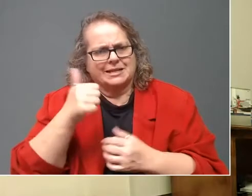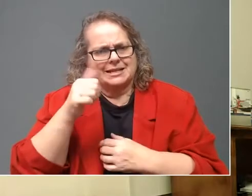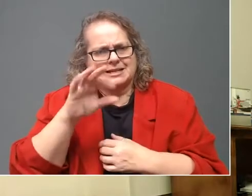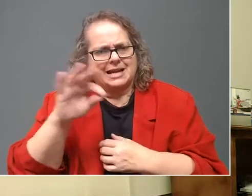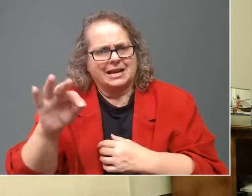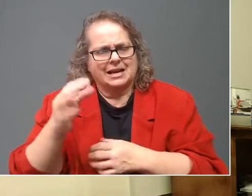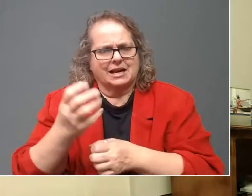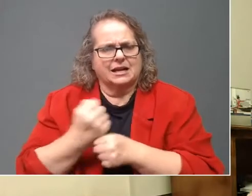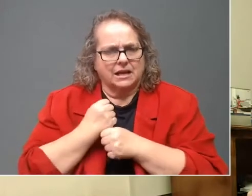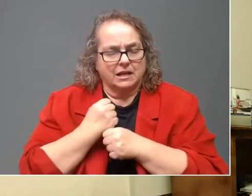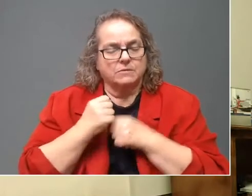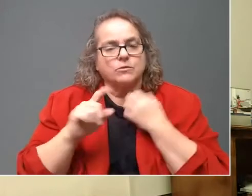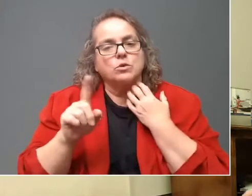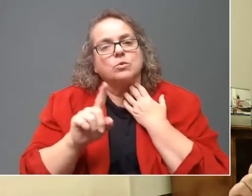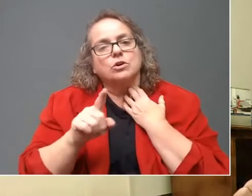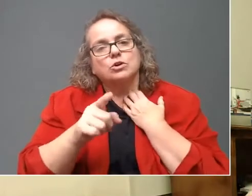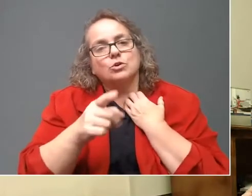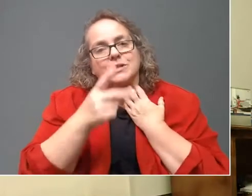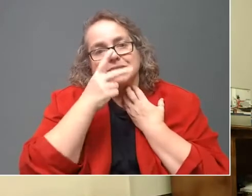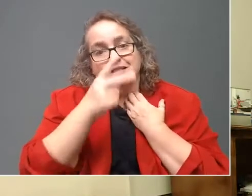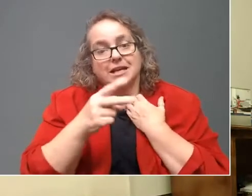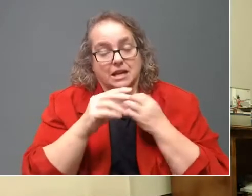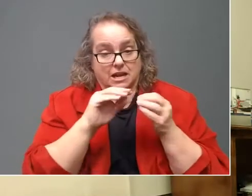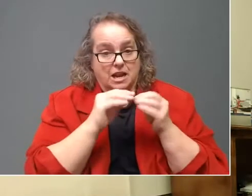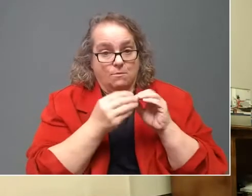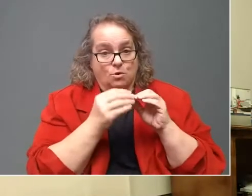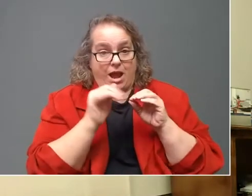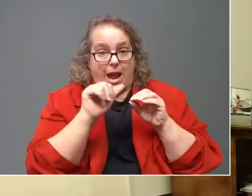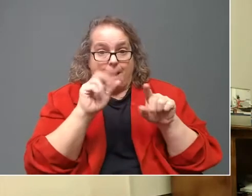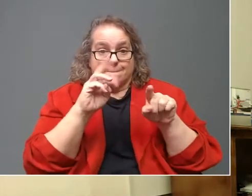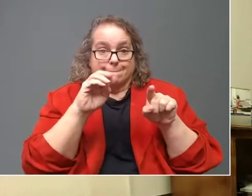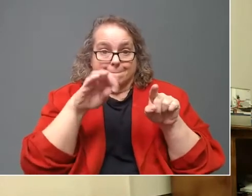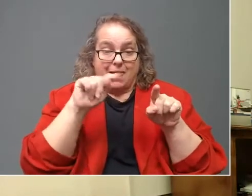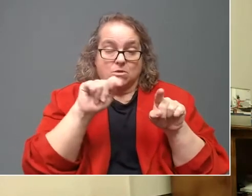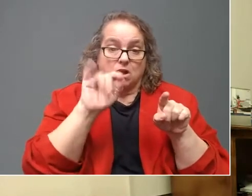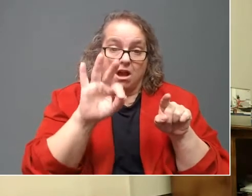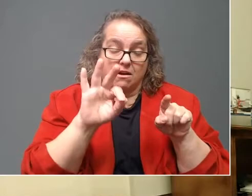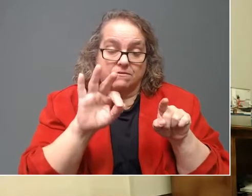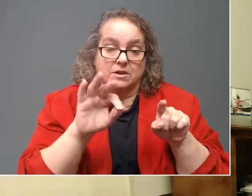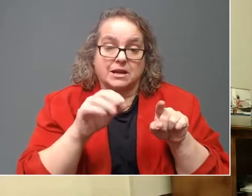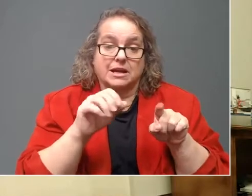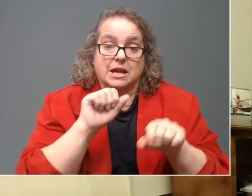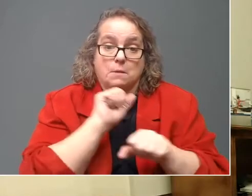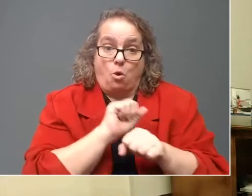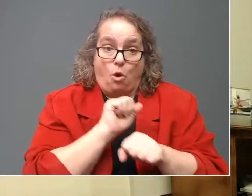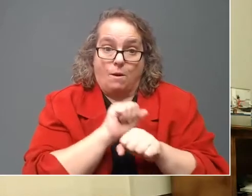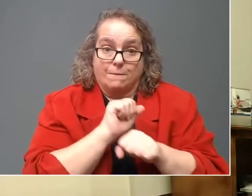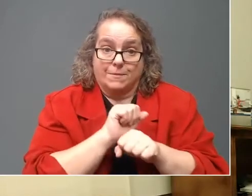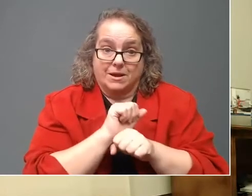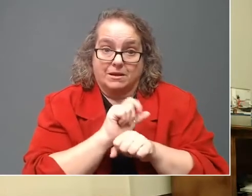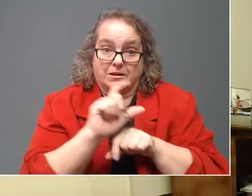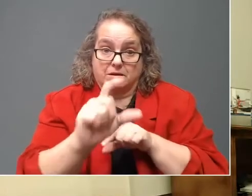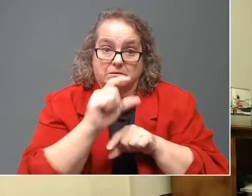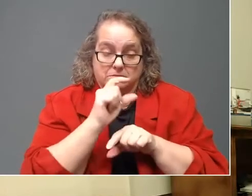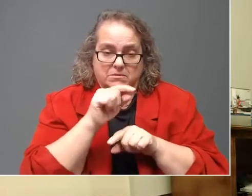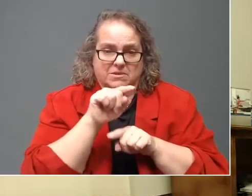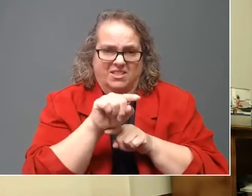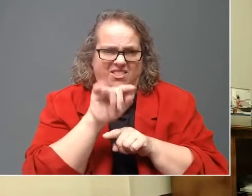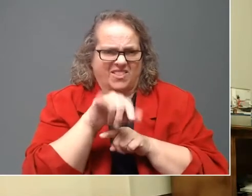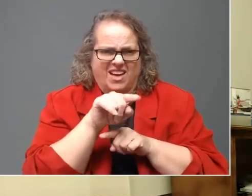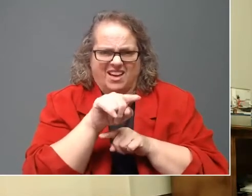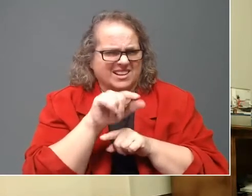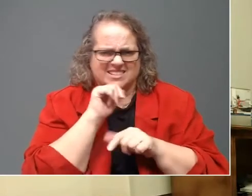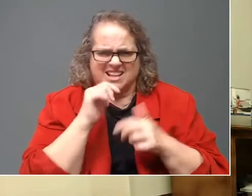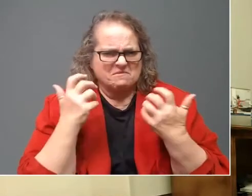where you see the number of the amount of unemployment compensation at the top of the document. You don't believe it matches